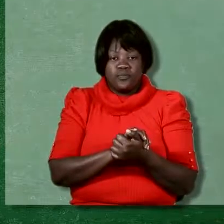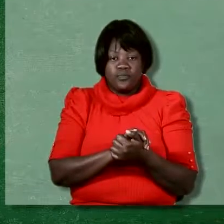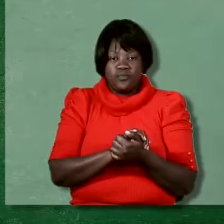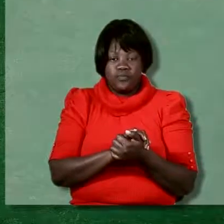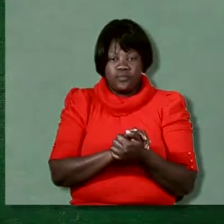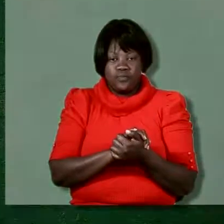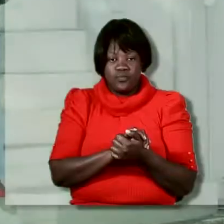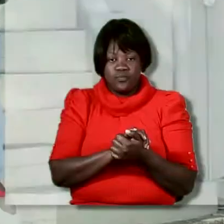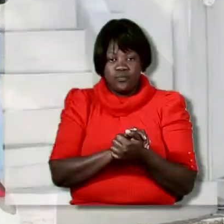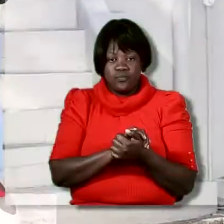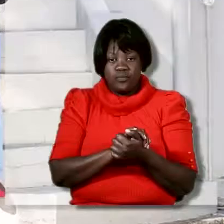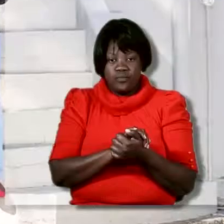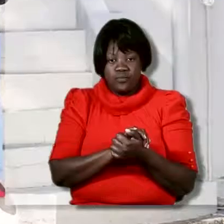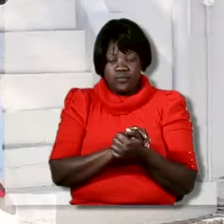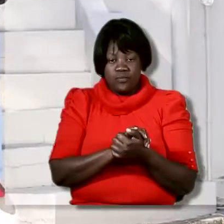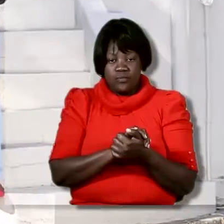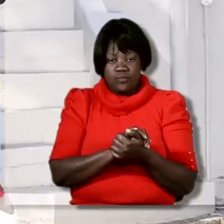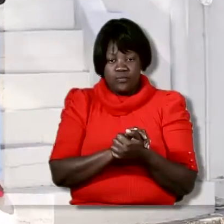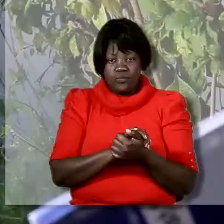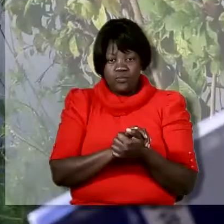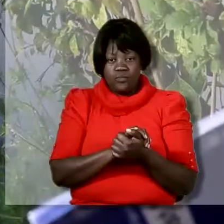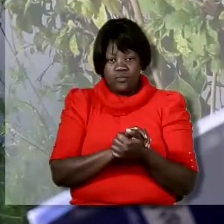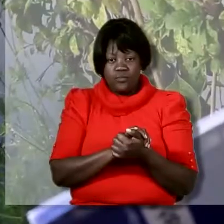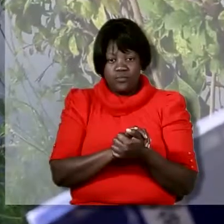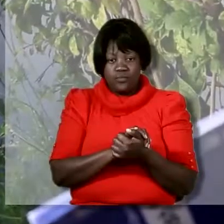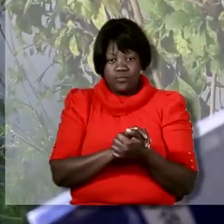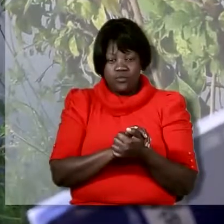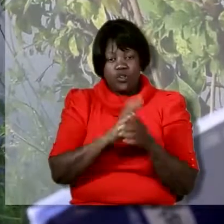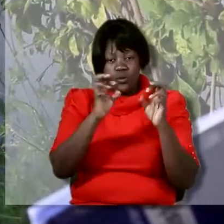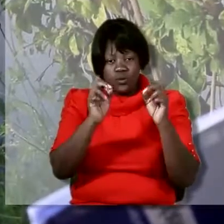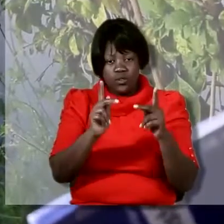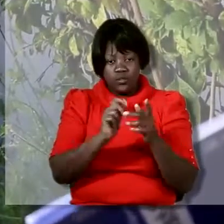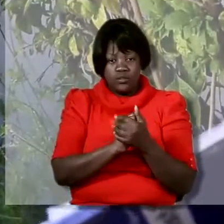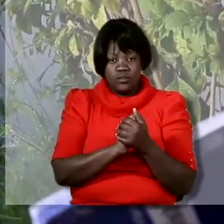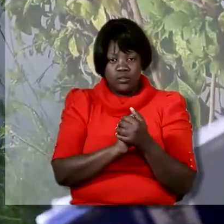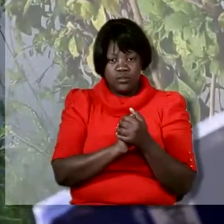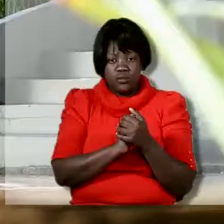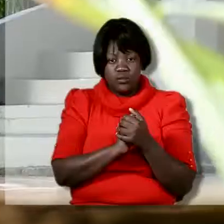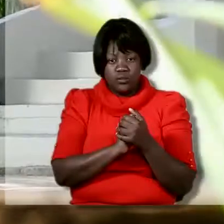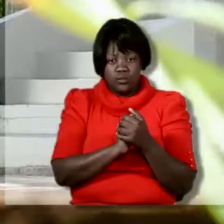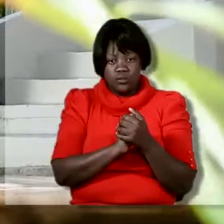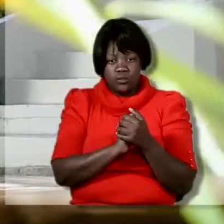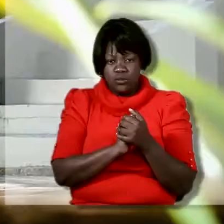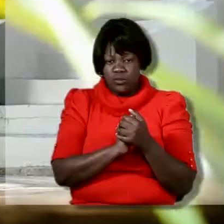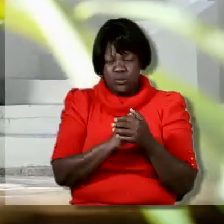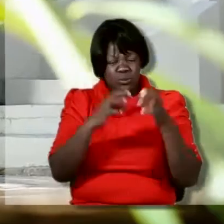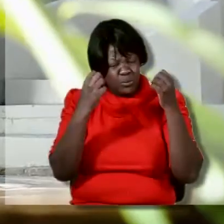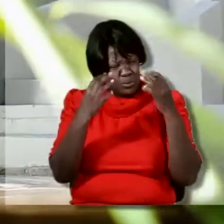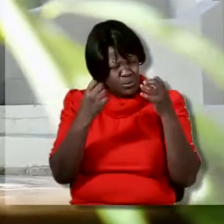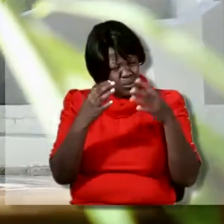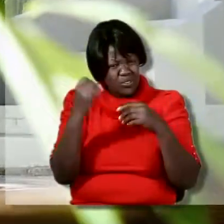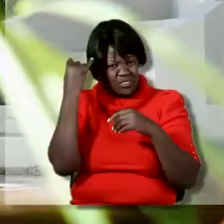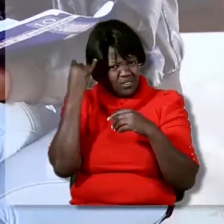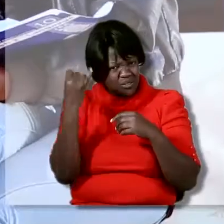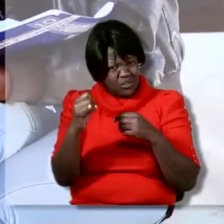break. Okay, and this is an overload for your dad's brain. The simple future is